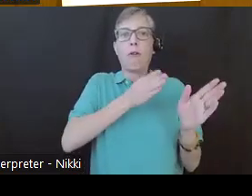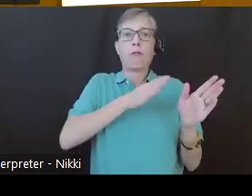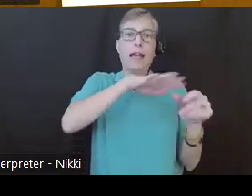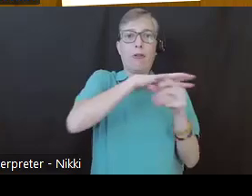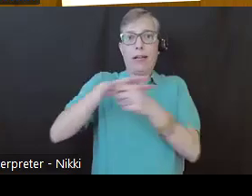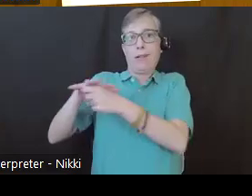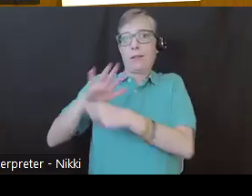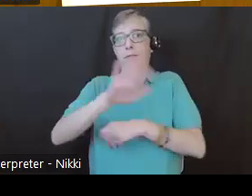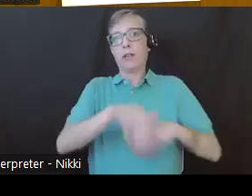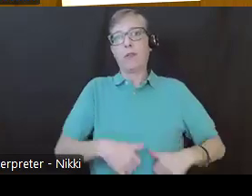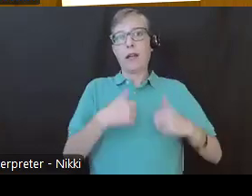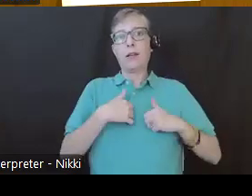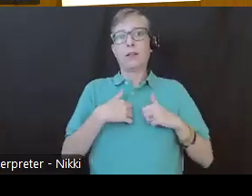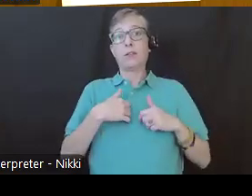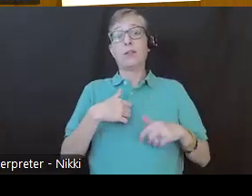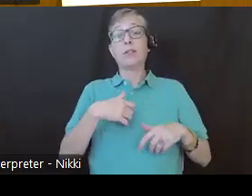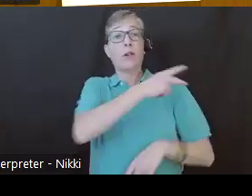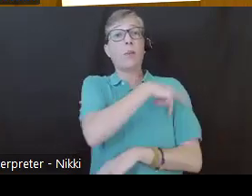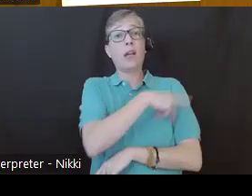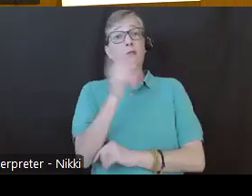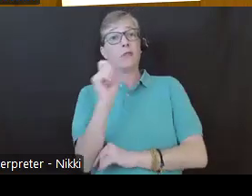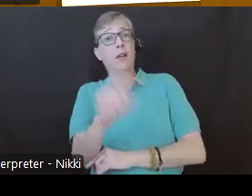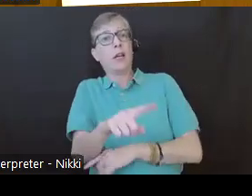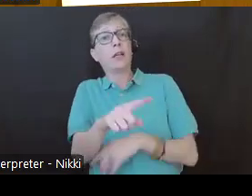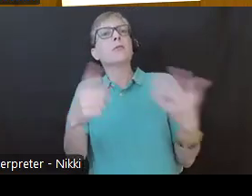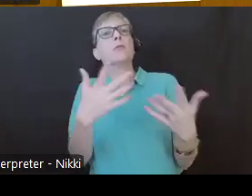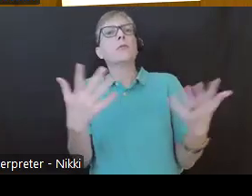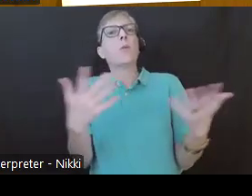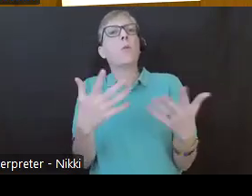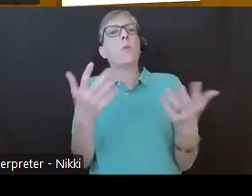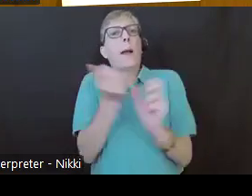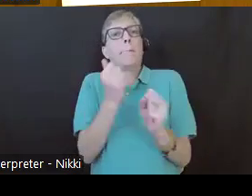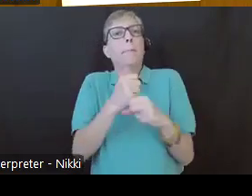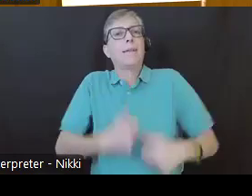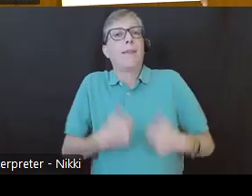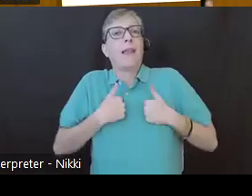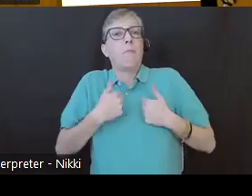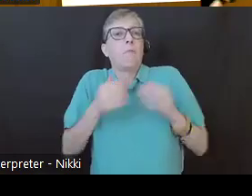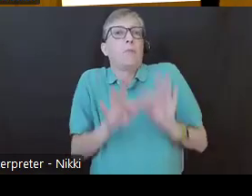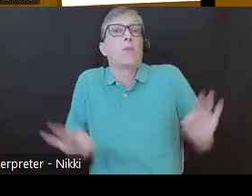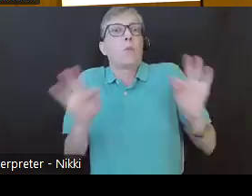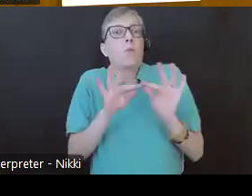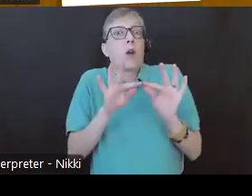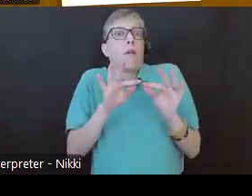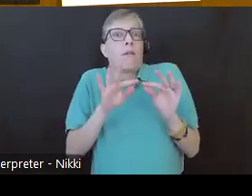you, and how do we get you back there? So anyway, thanks for having me. I appreciate it.